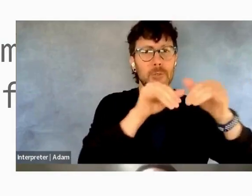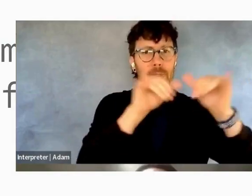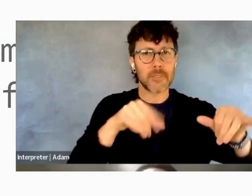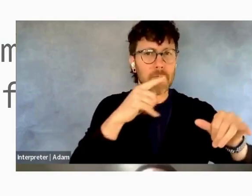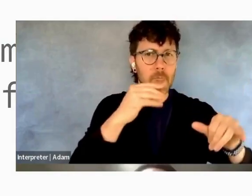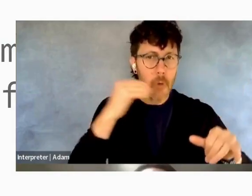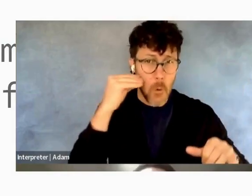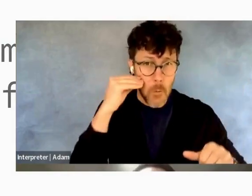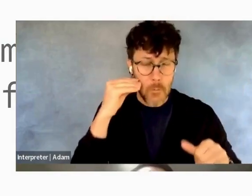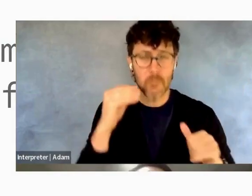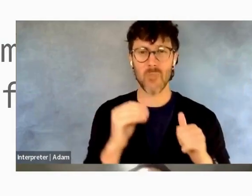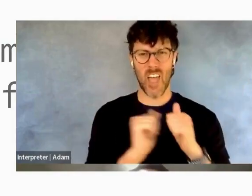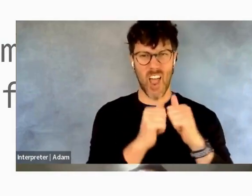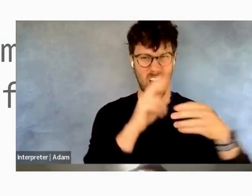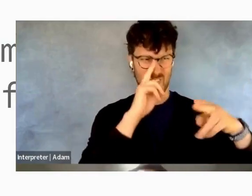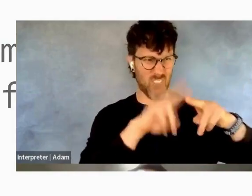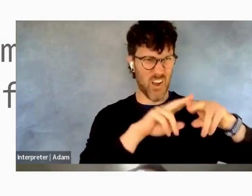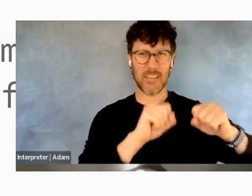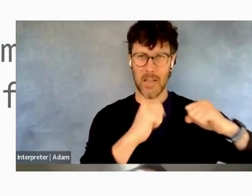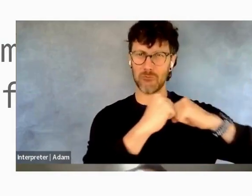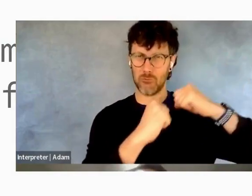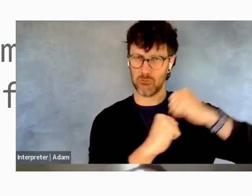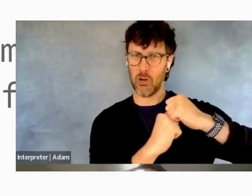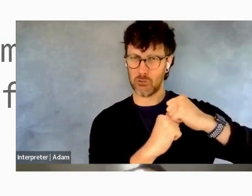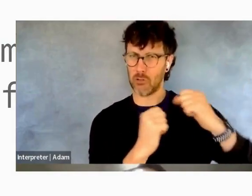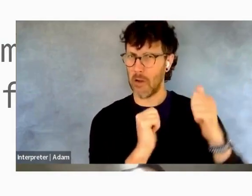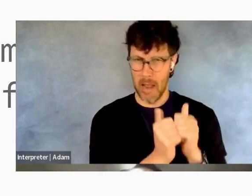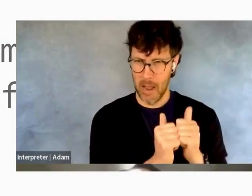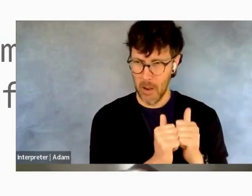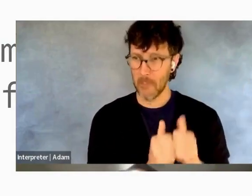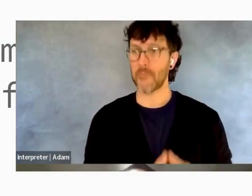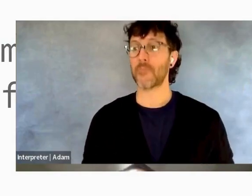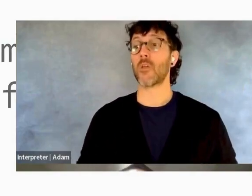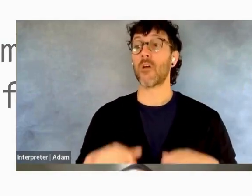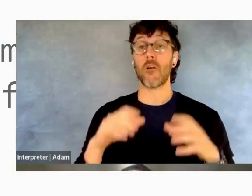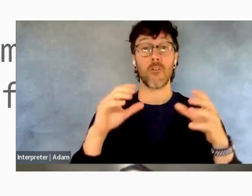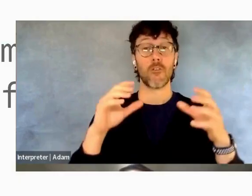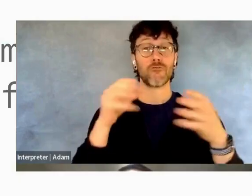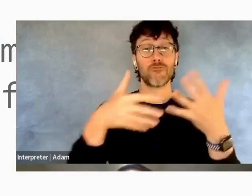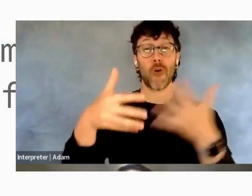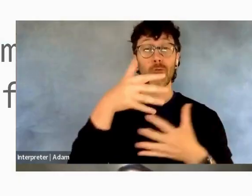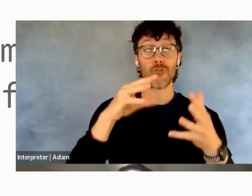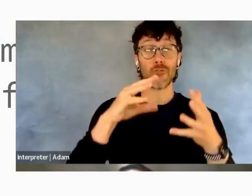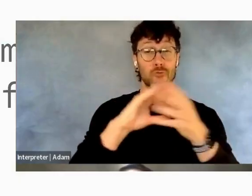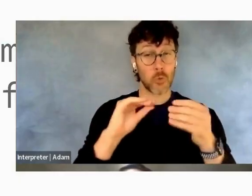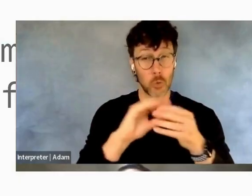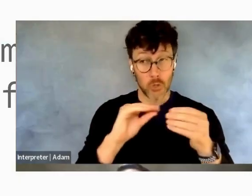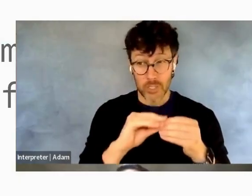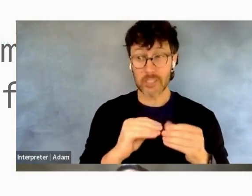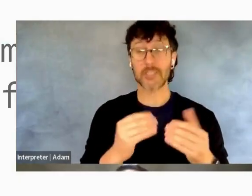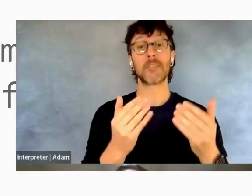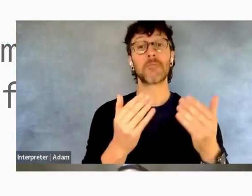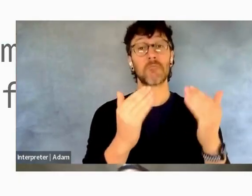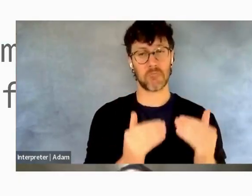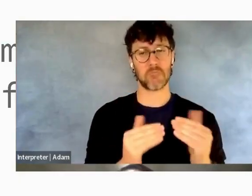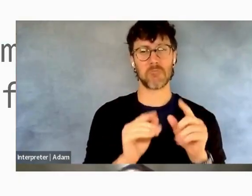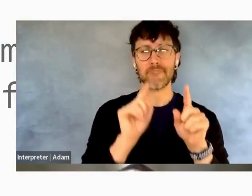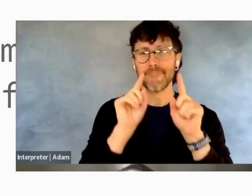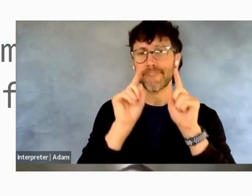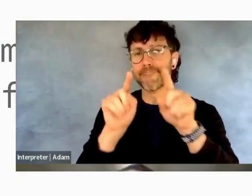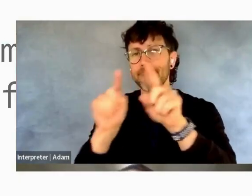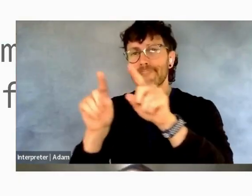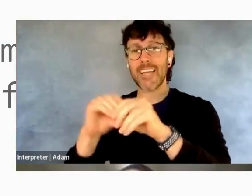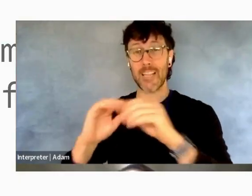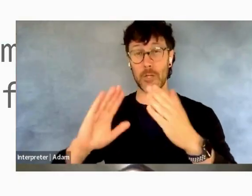fun, social stories, going out into the community, and